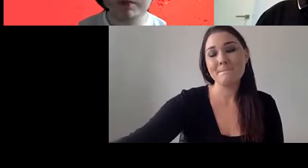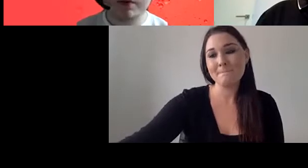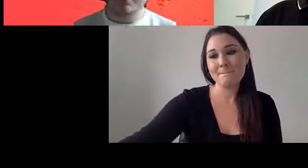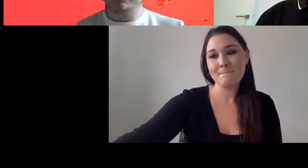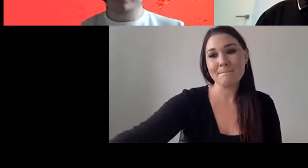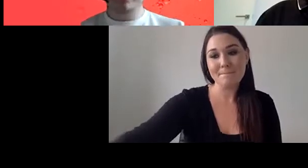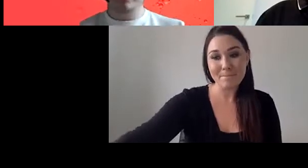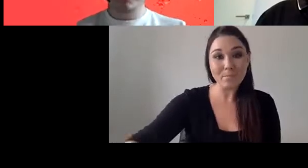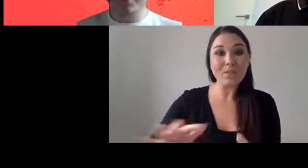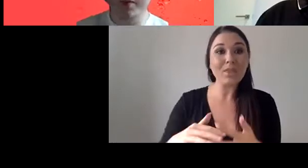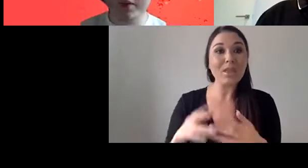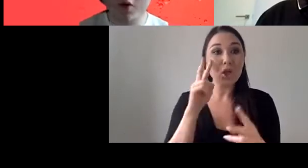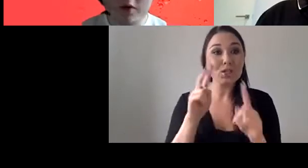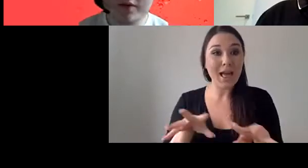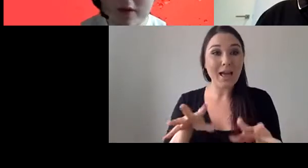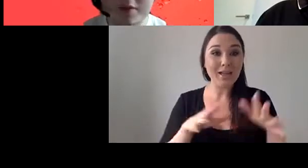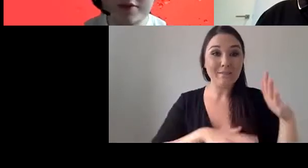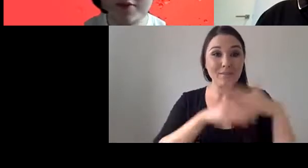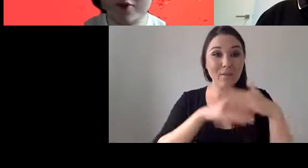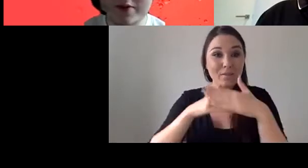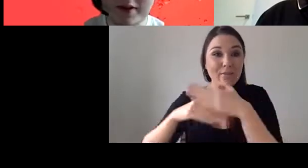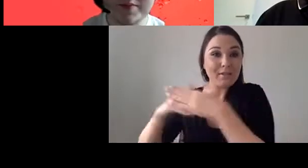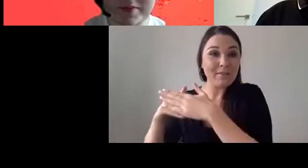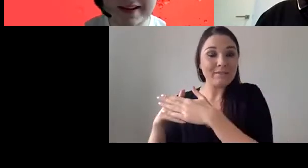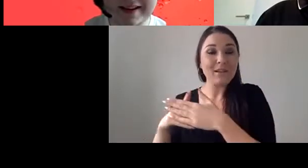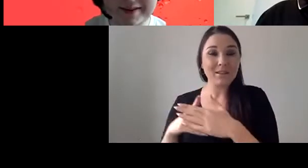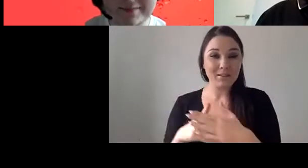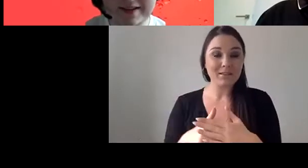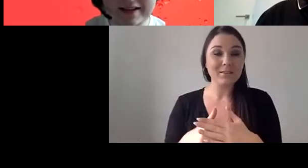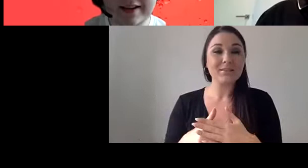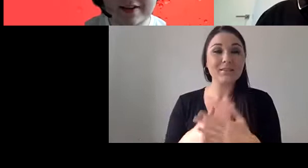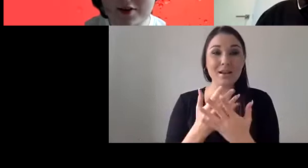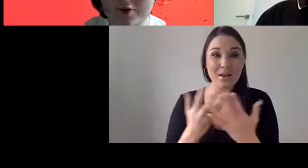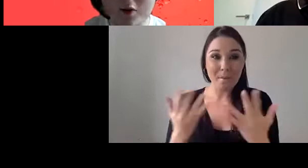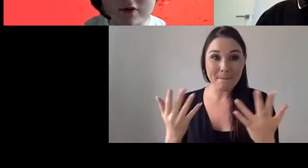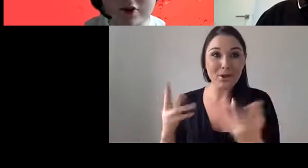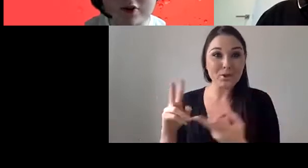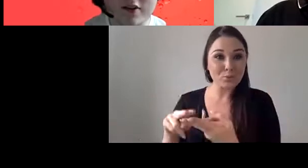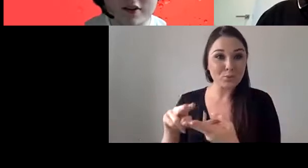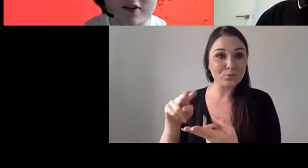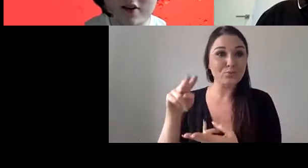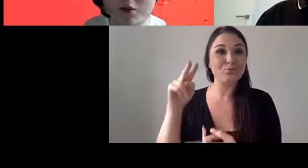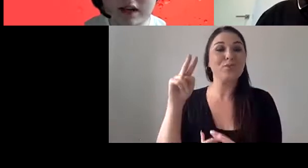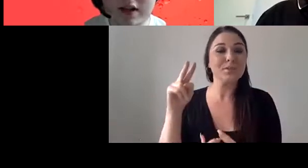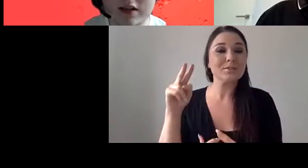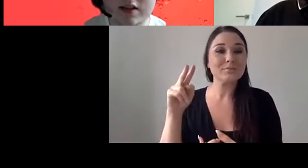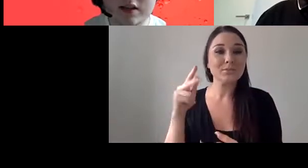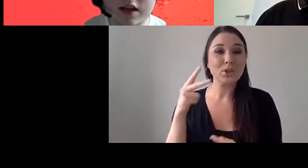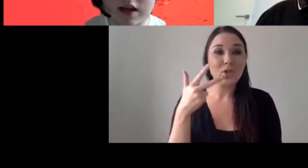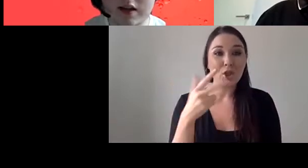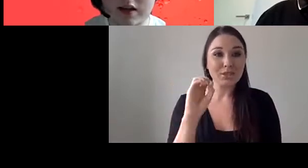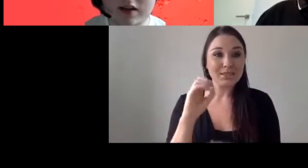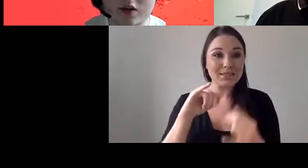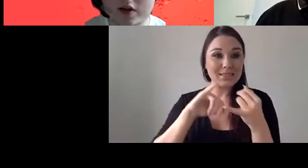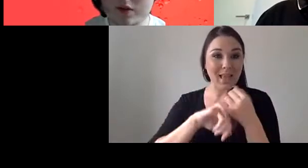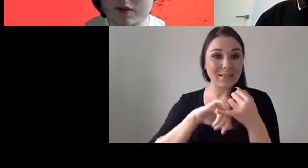So looks like we're starting to fill up a little bit more. Numbers are creeping up. So I'll give it just 30 more seconds,